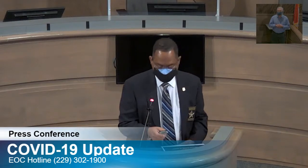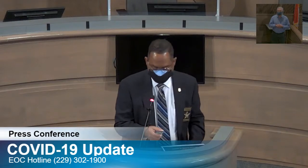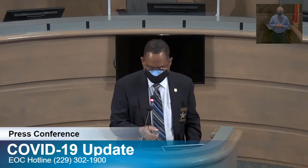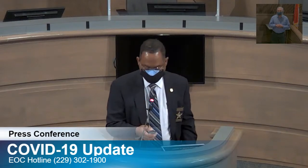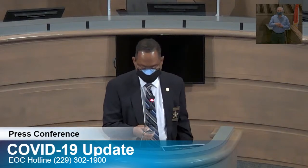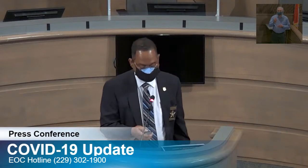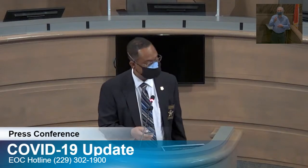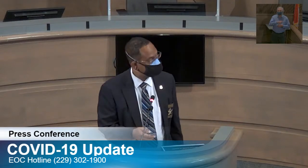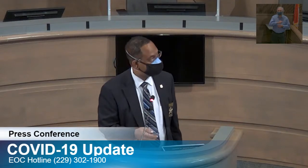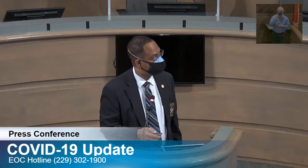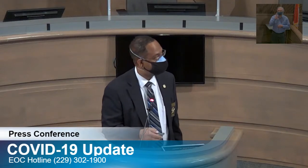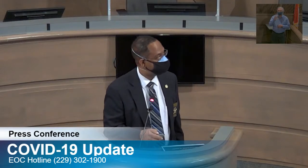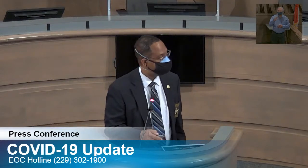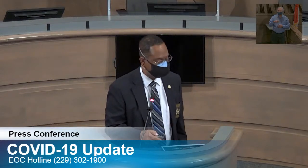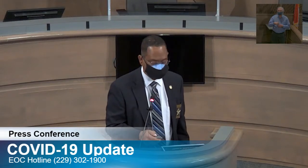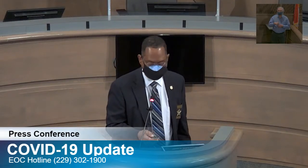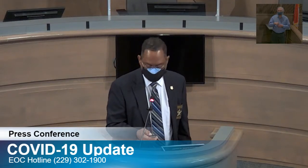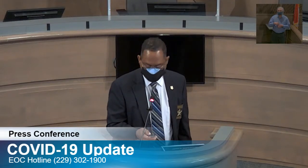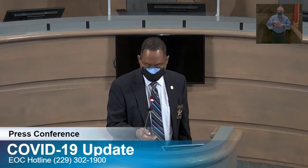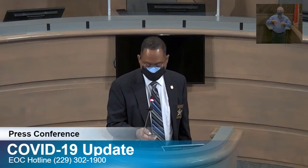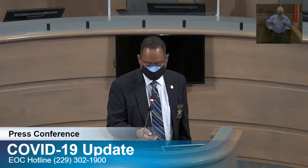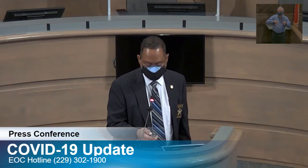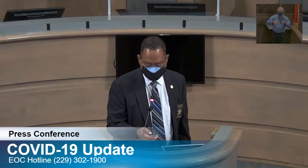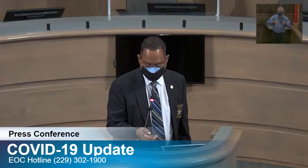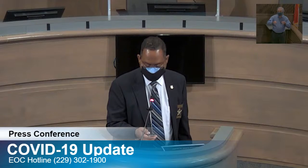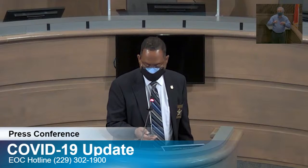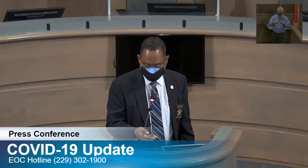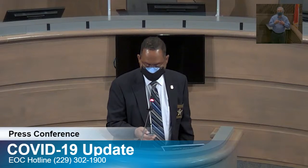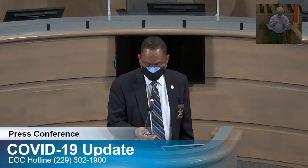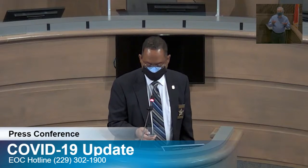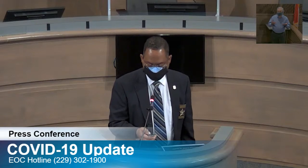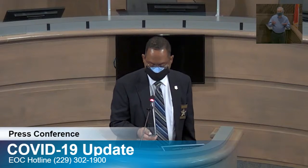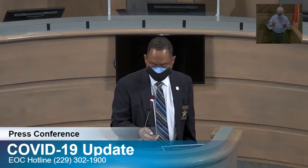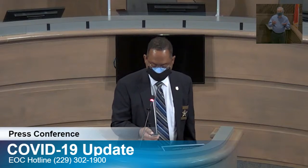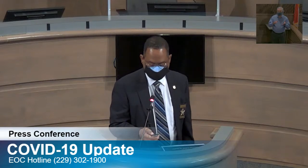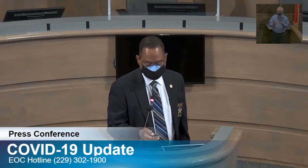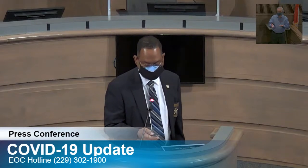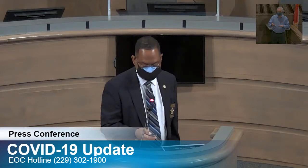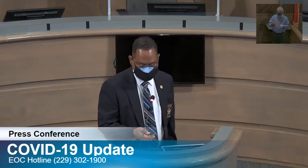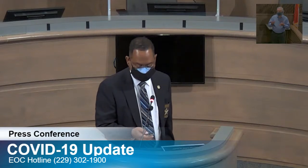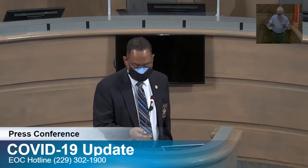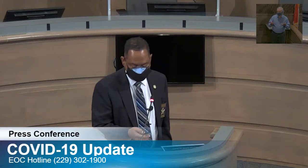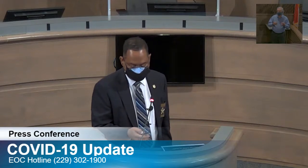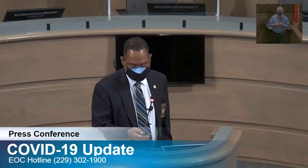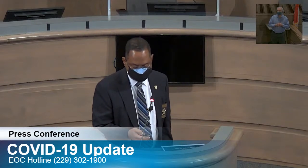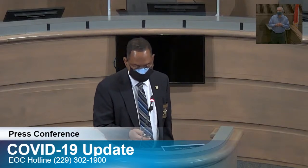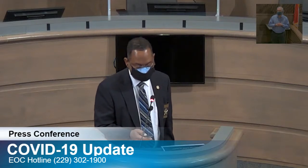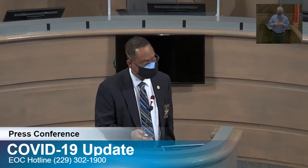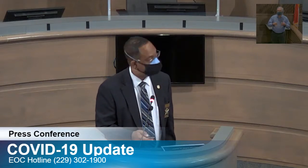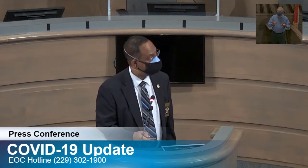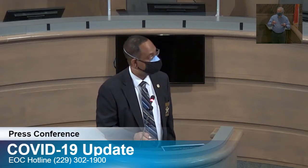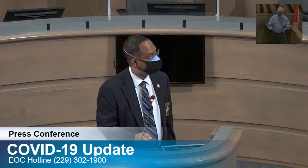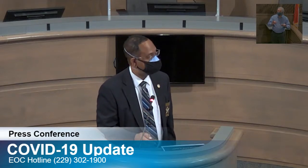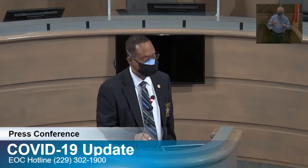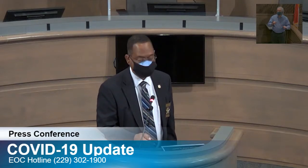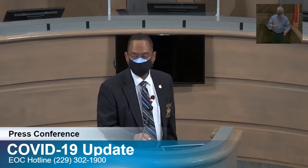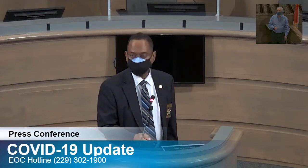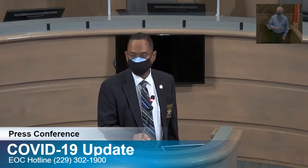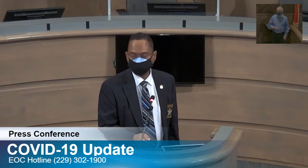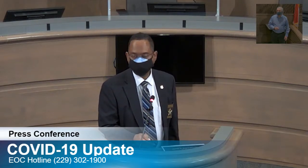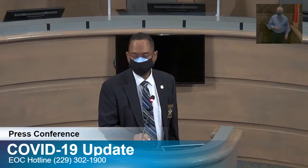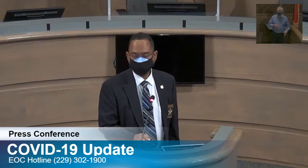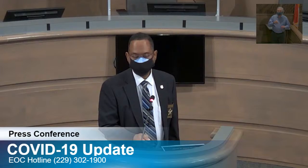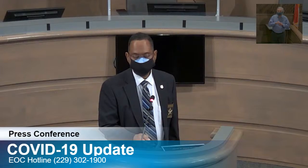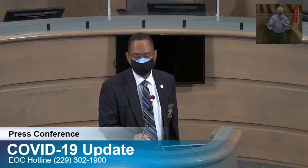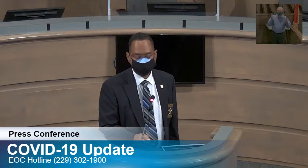Today I want to go through a few of my stacks, show you where we at today. We still, I think, in